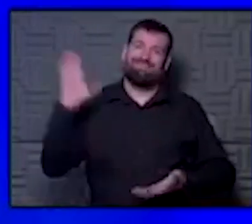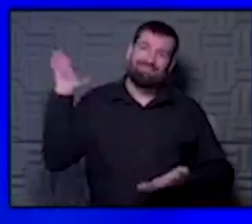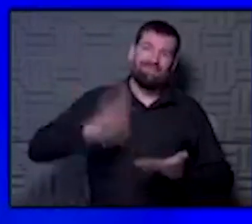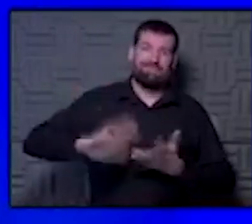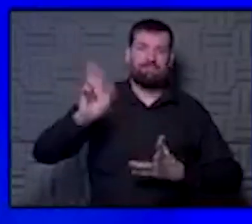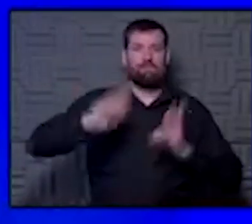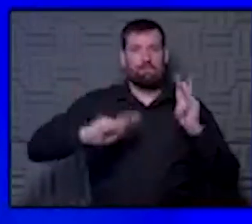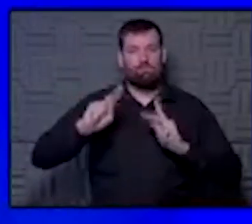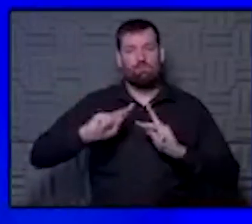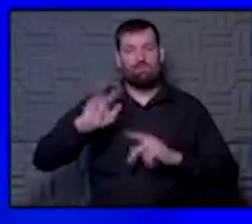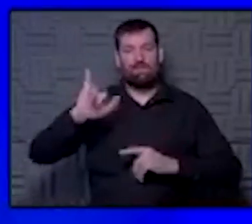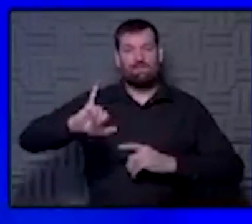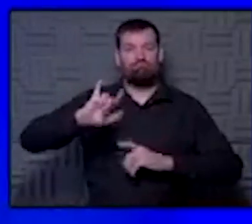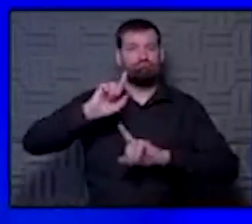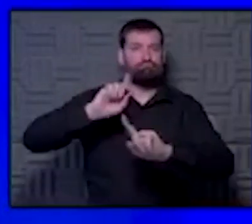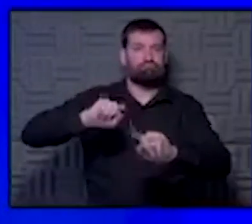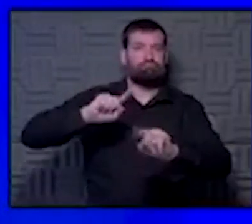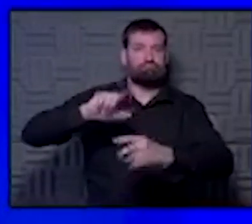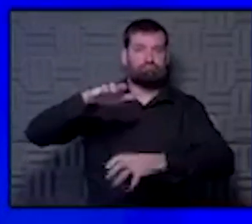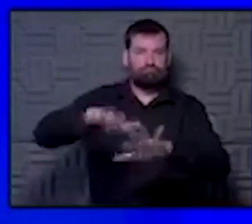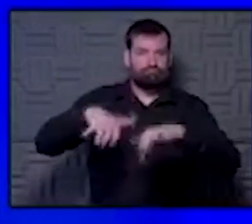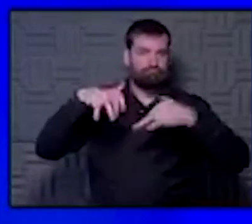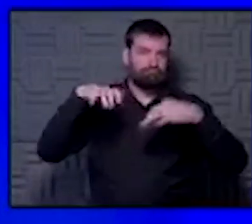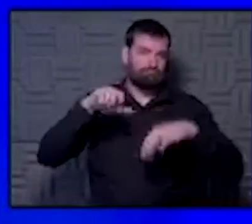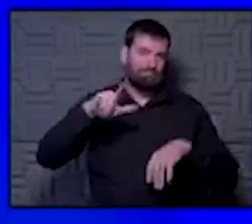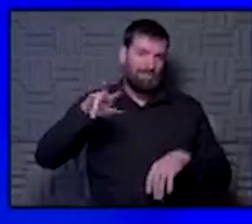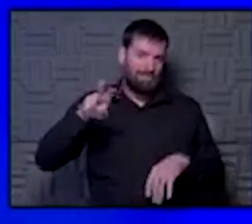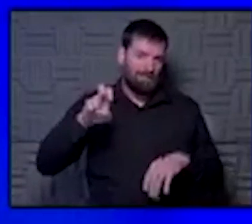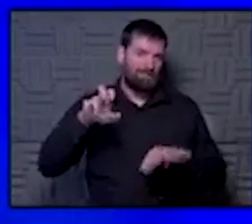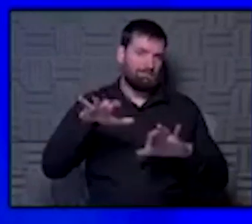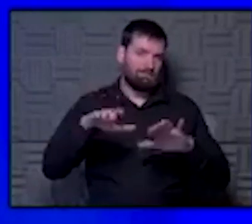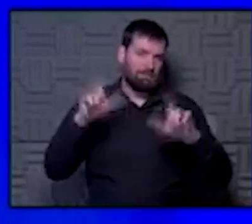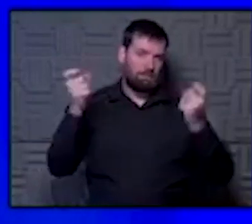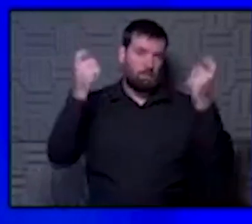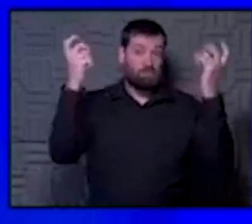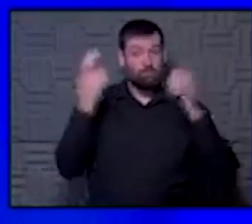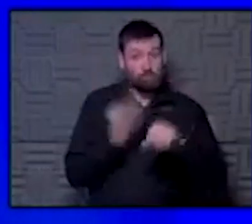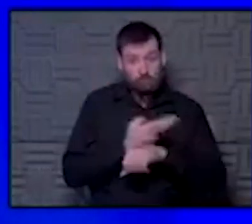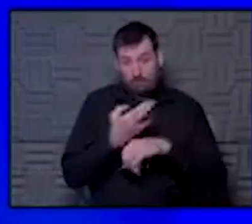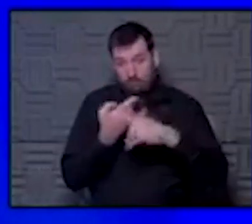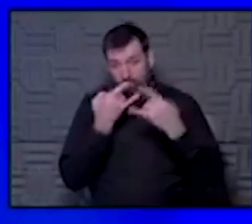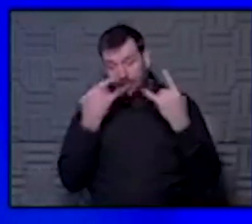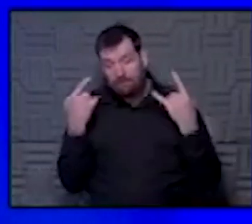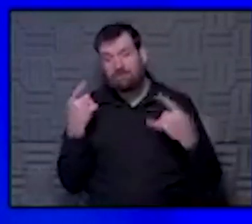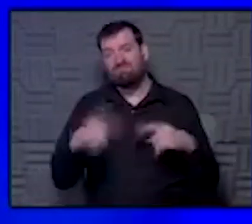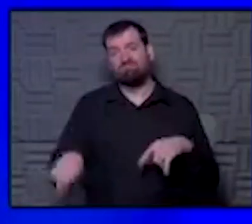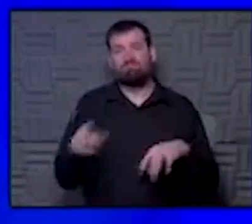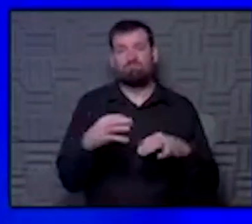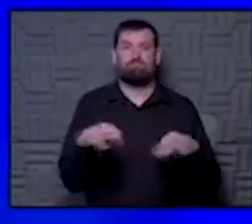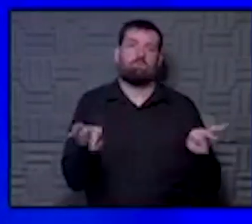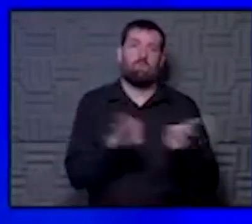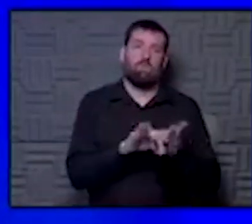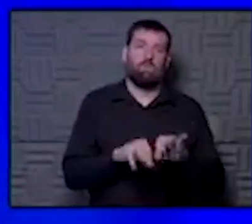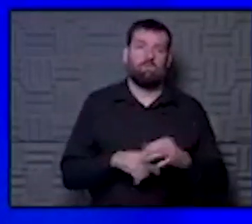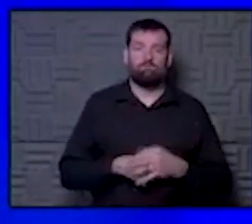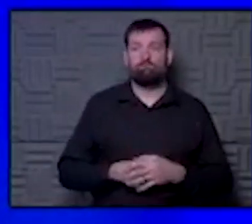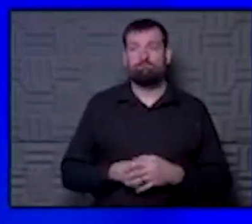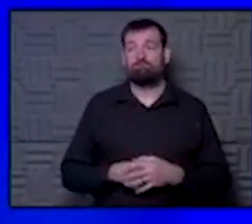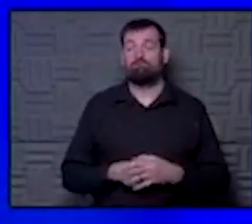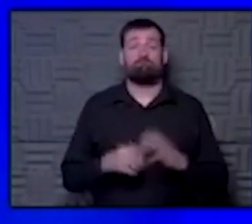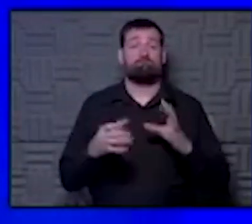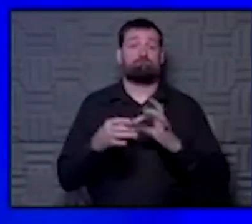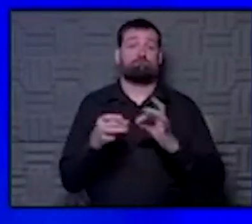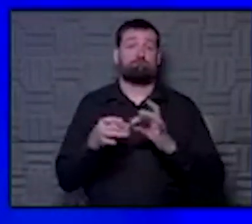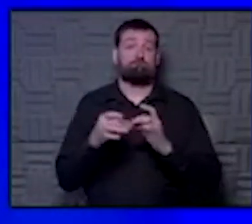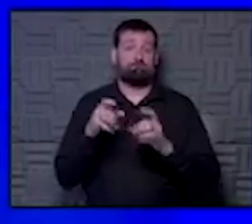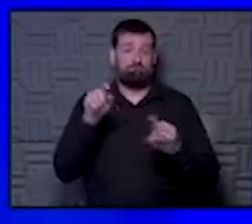that in-person ceremony? Are they really using masks? Those are all important things to note. I can't speak